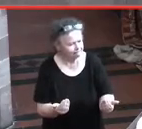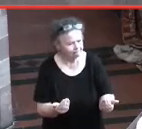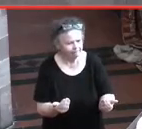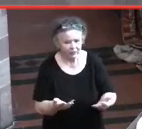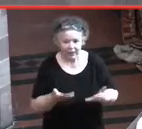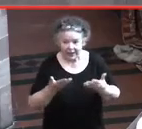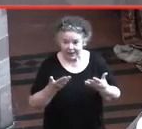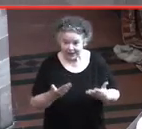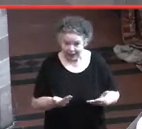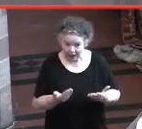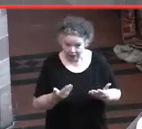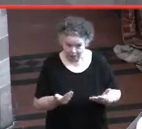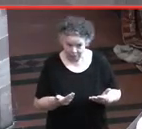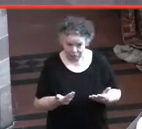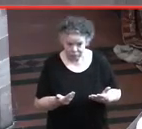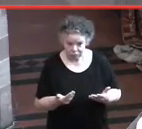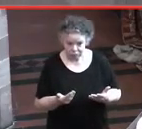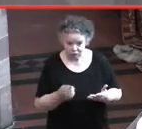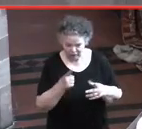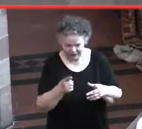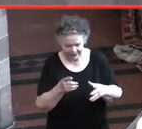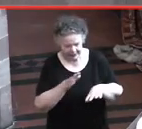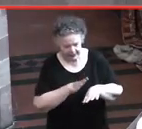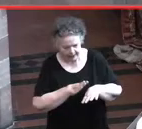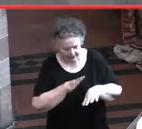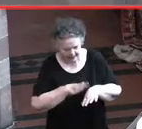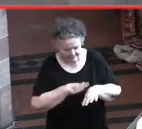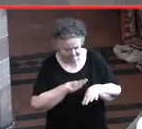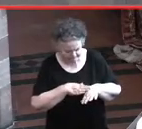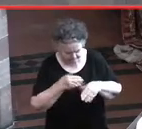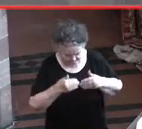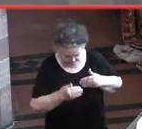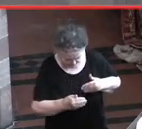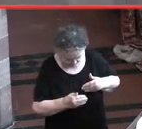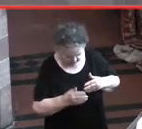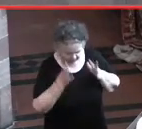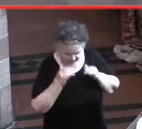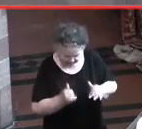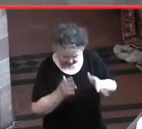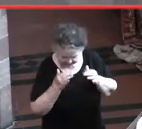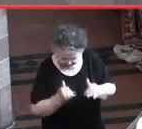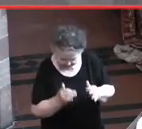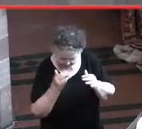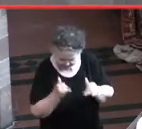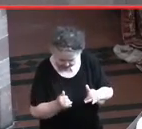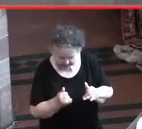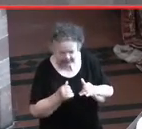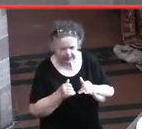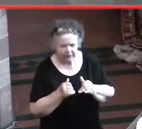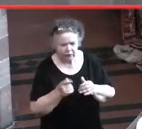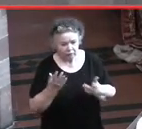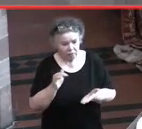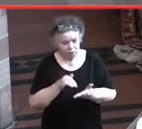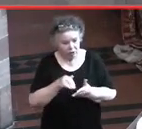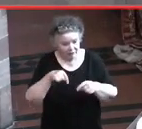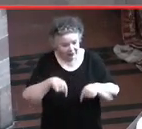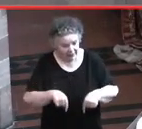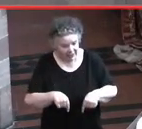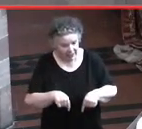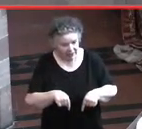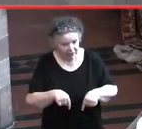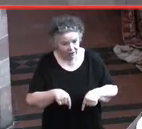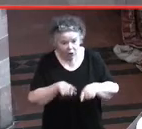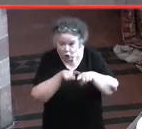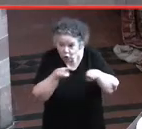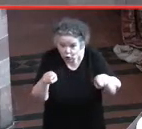Now, after a period of probation, you have come to this point. You have been